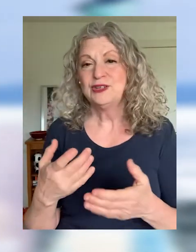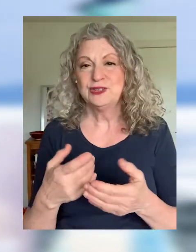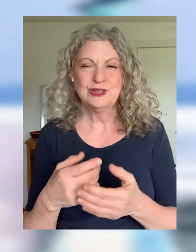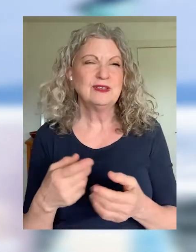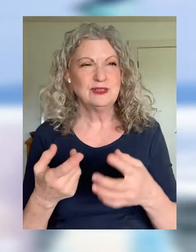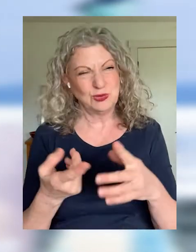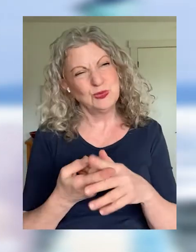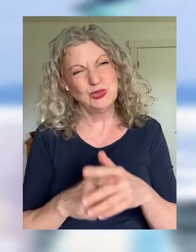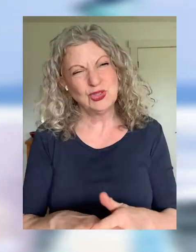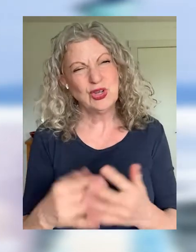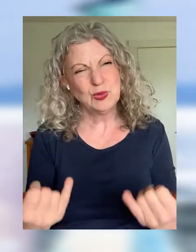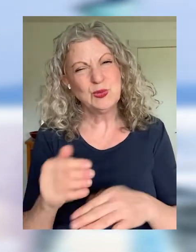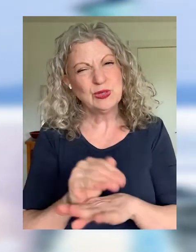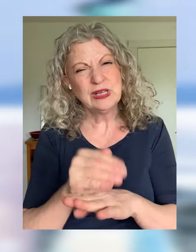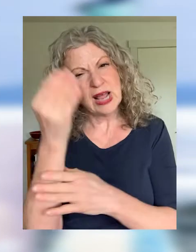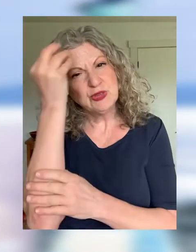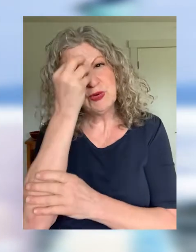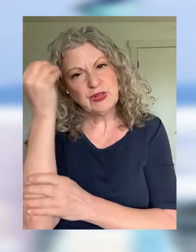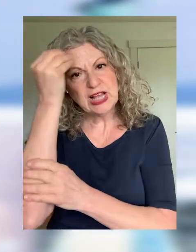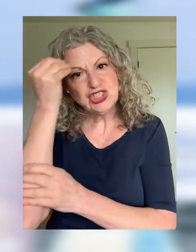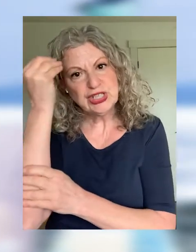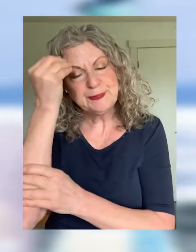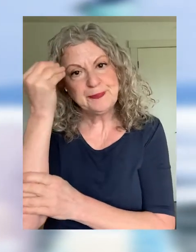start tonight's reflection.